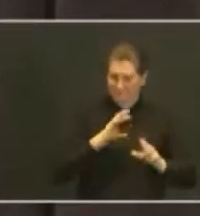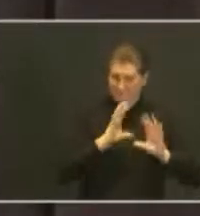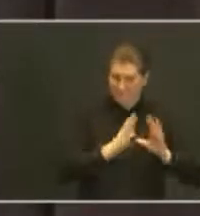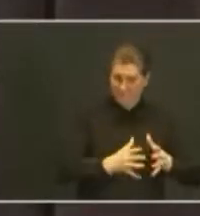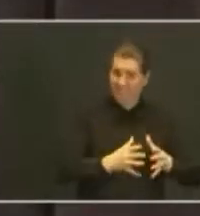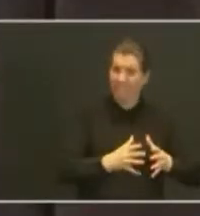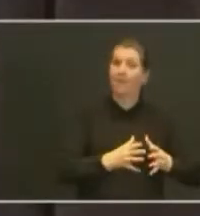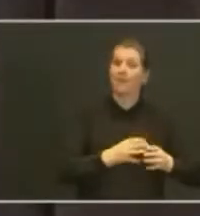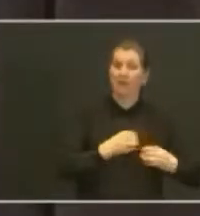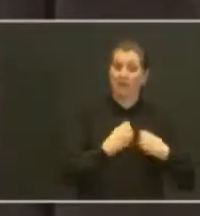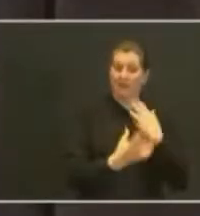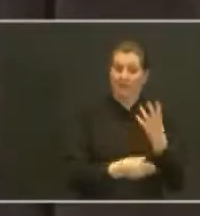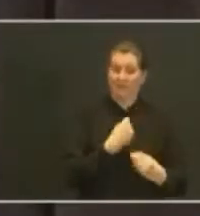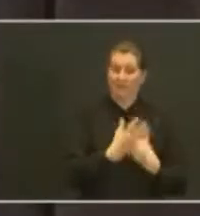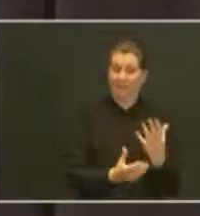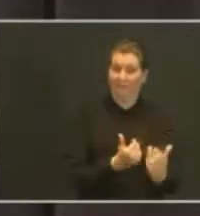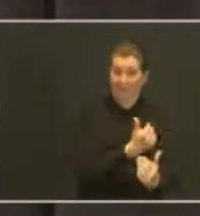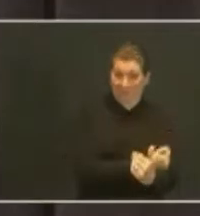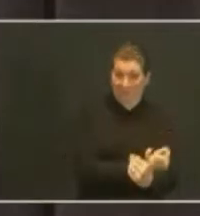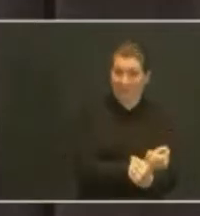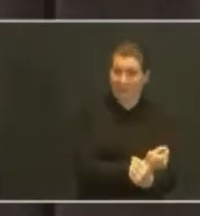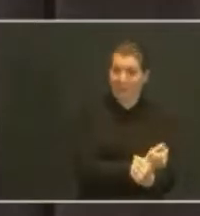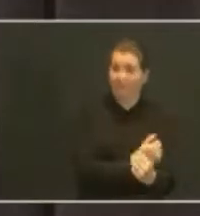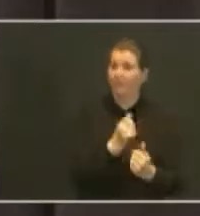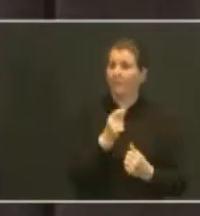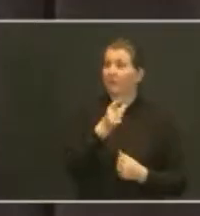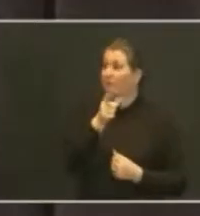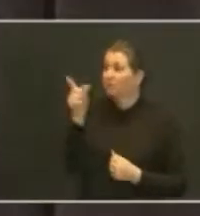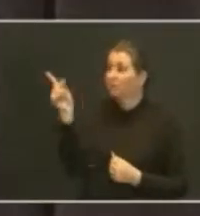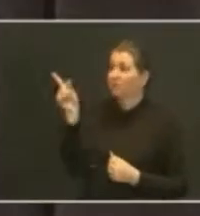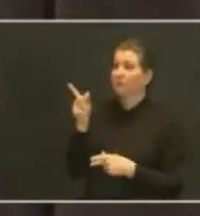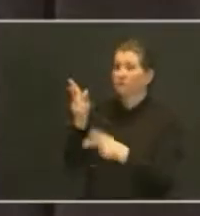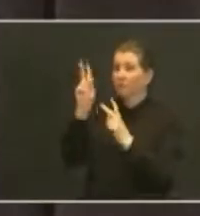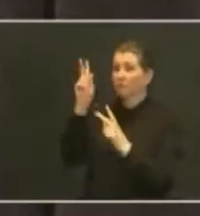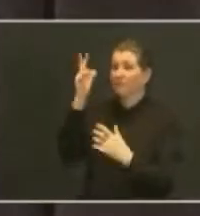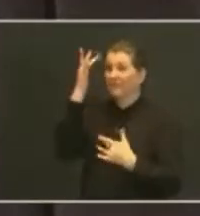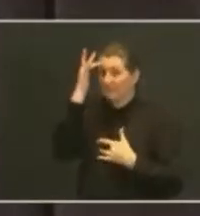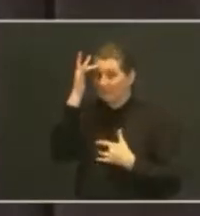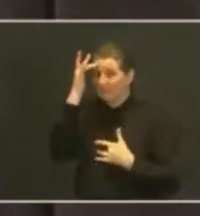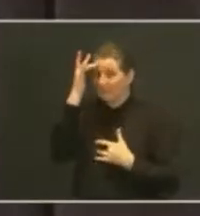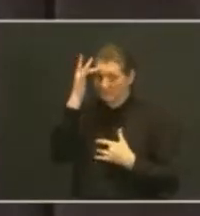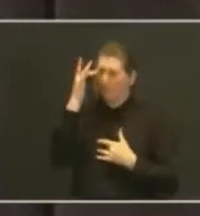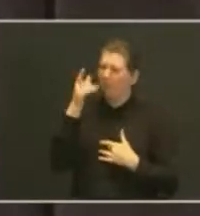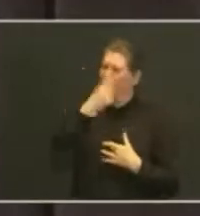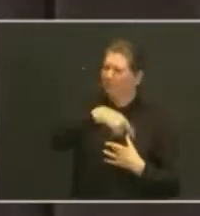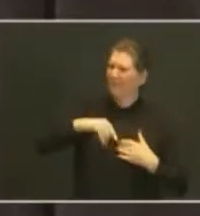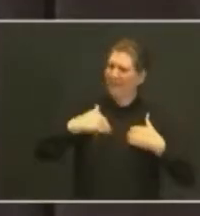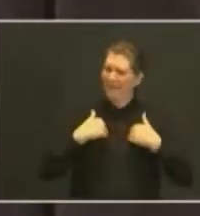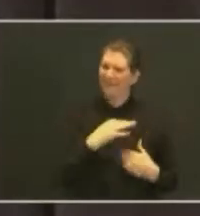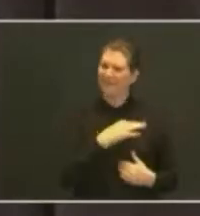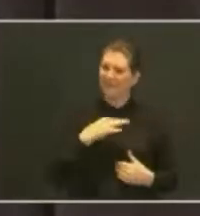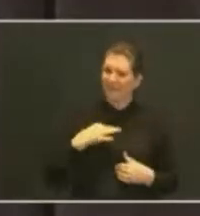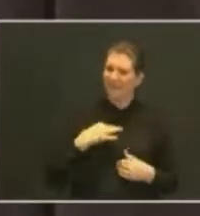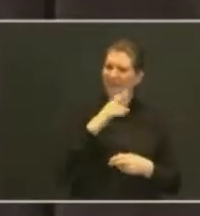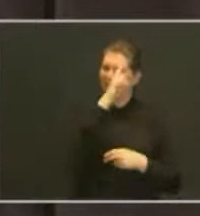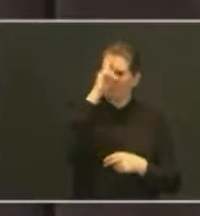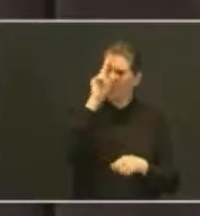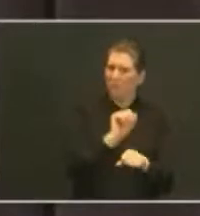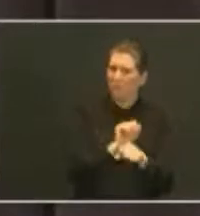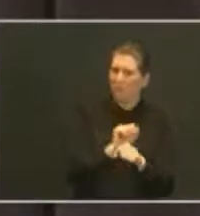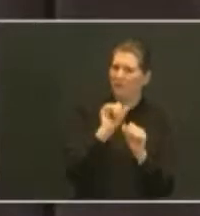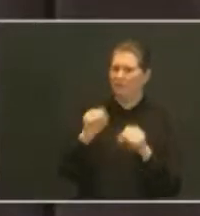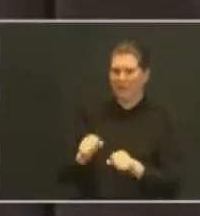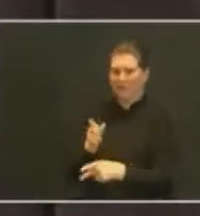if you or your loved ones were to need it in our healthcare systems. It's also